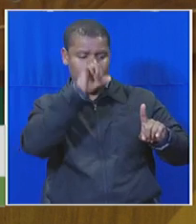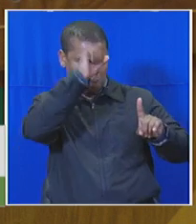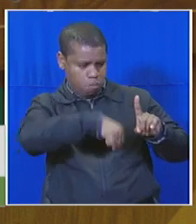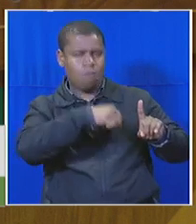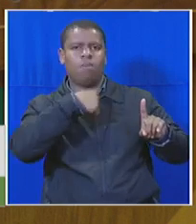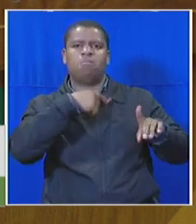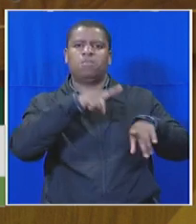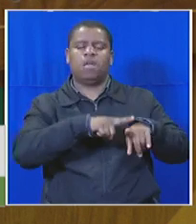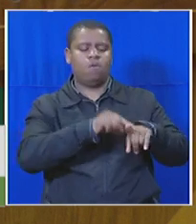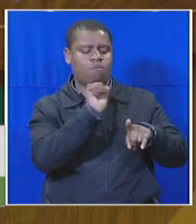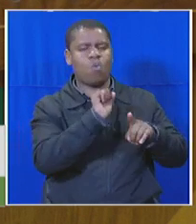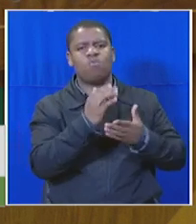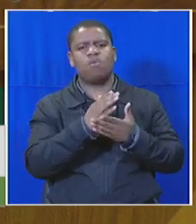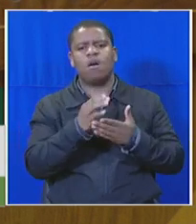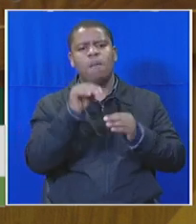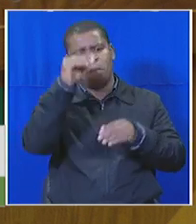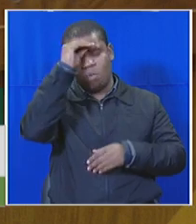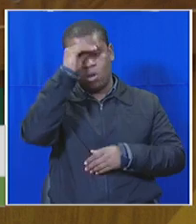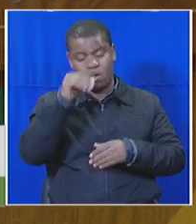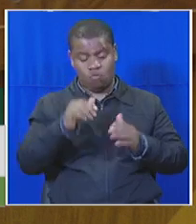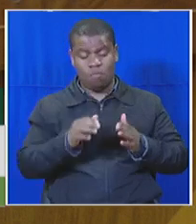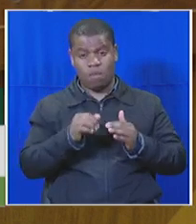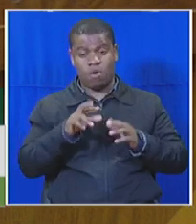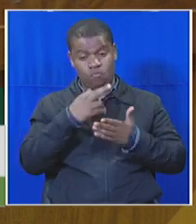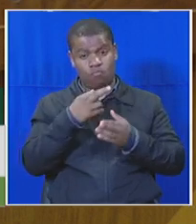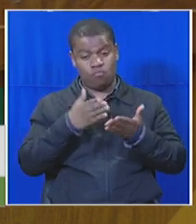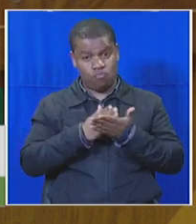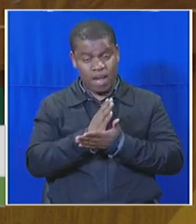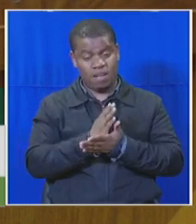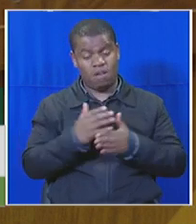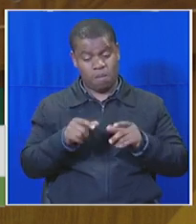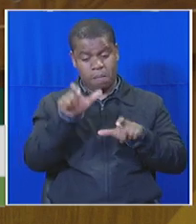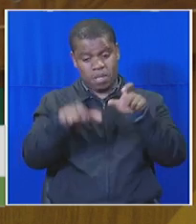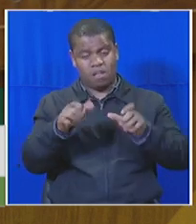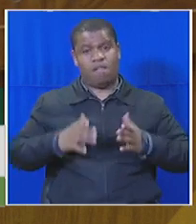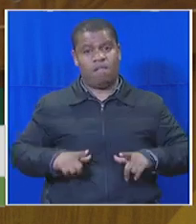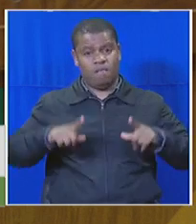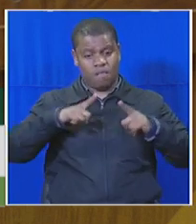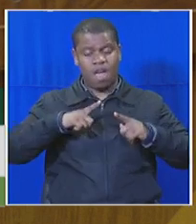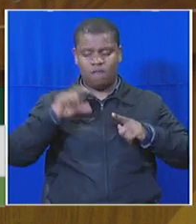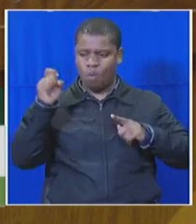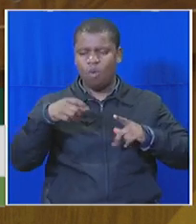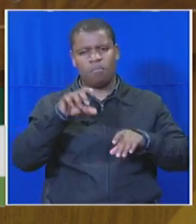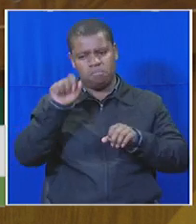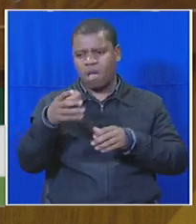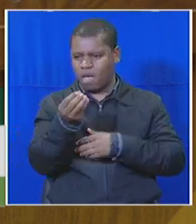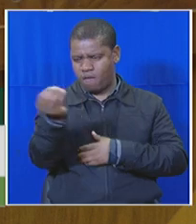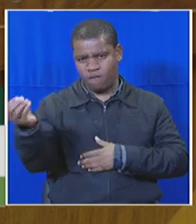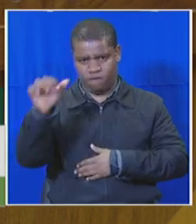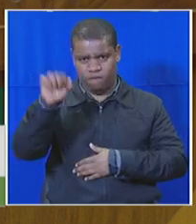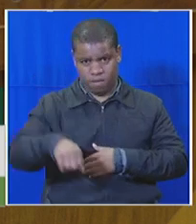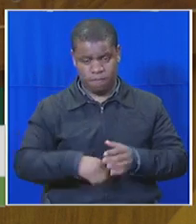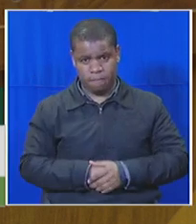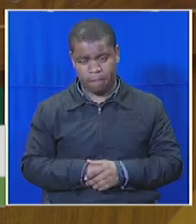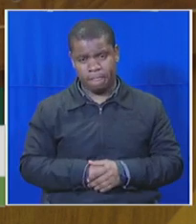provision, but must be central in the popular psychology of the people in this country. For so long as the right to